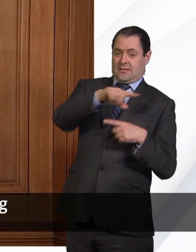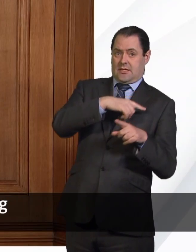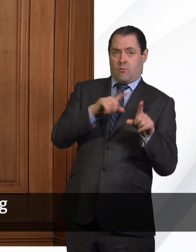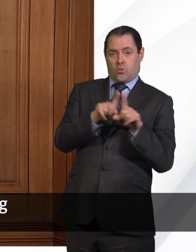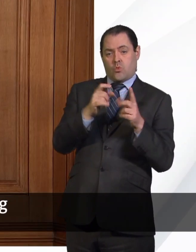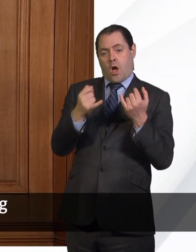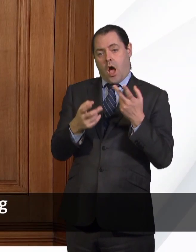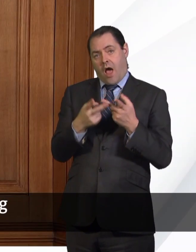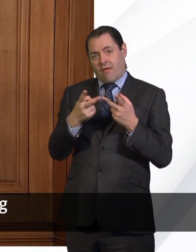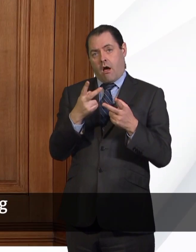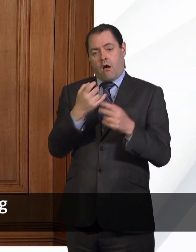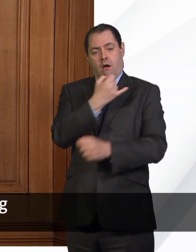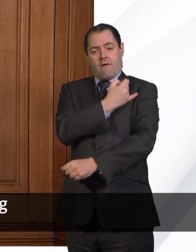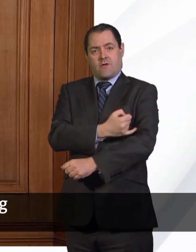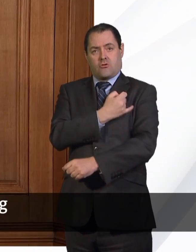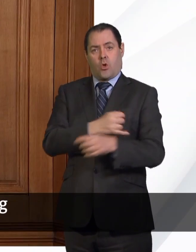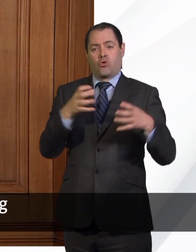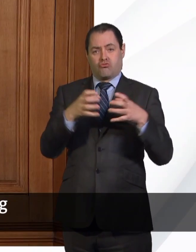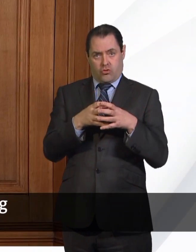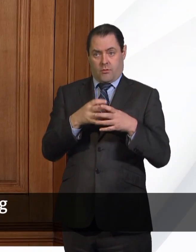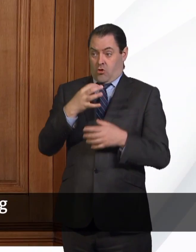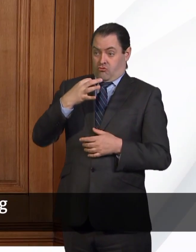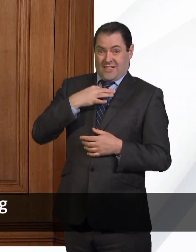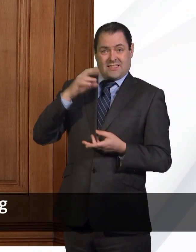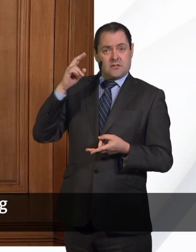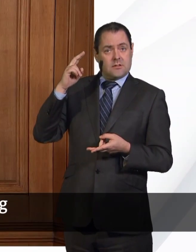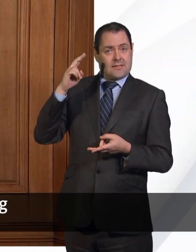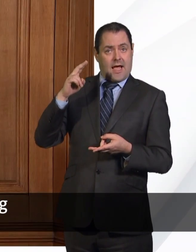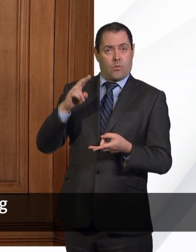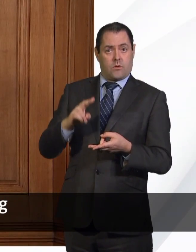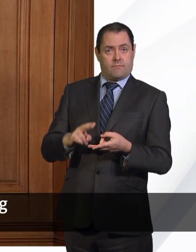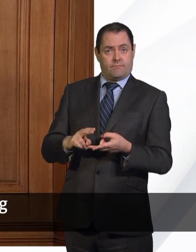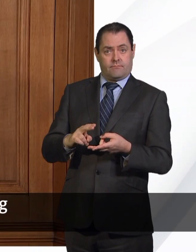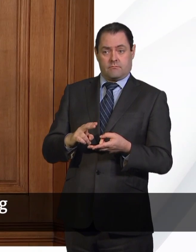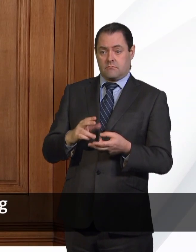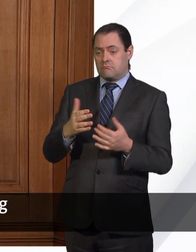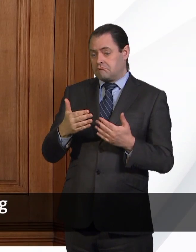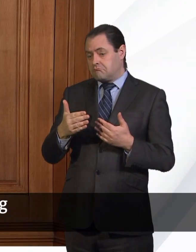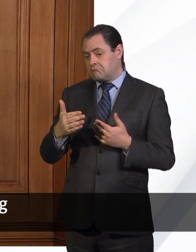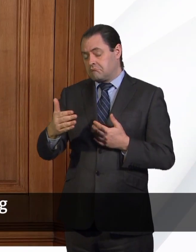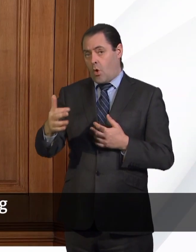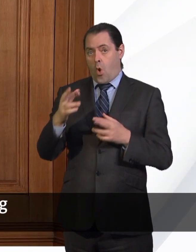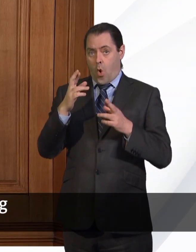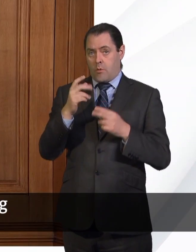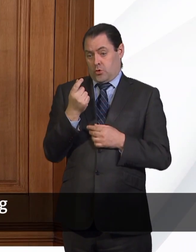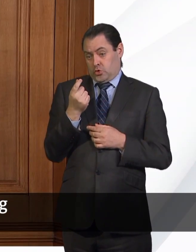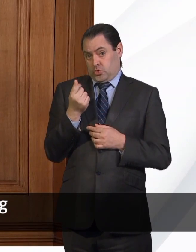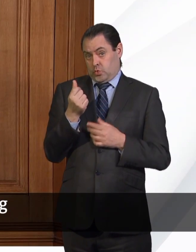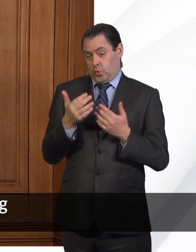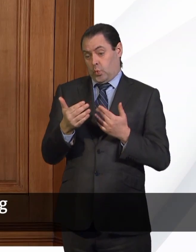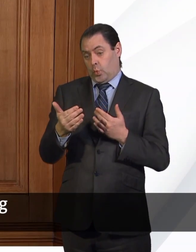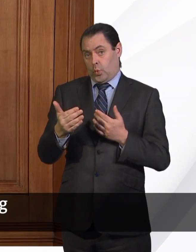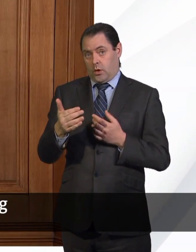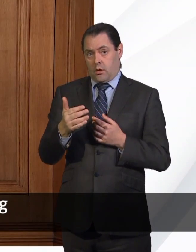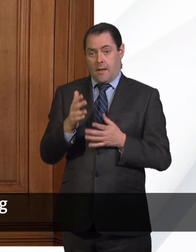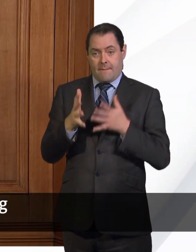other vulnerable groups, is decreasing. And we will get to a stage, we hope relatively soon, where the